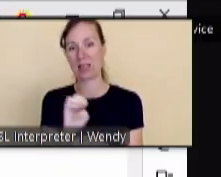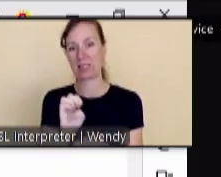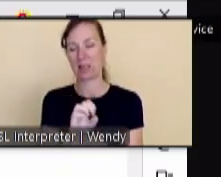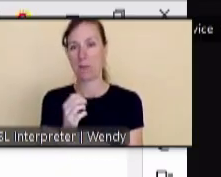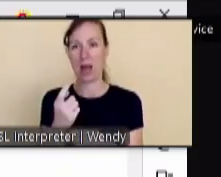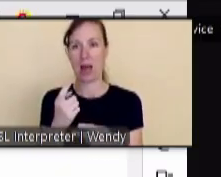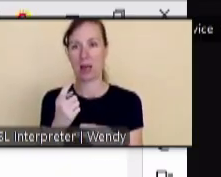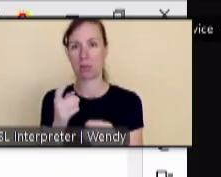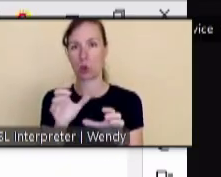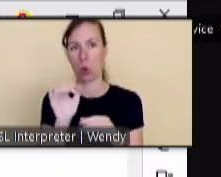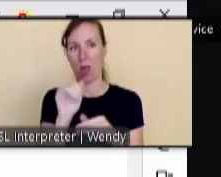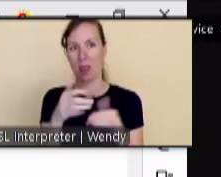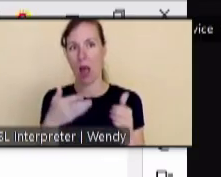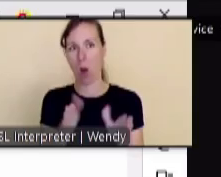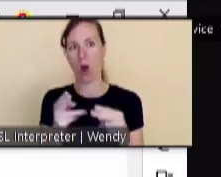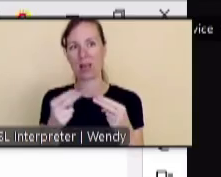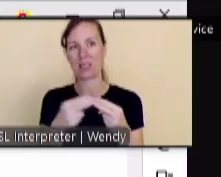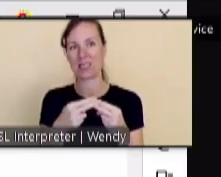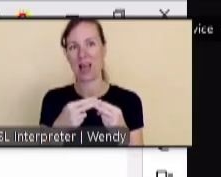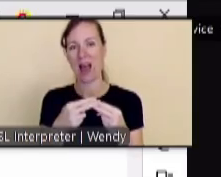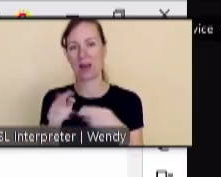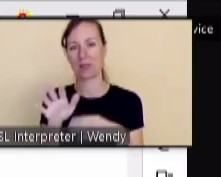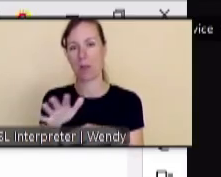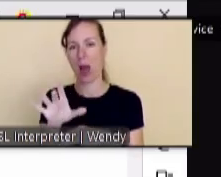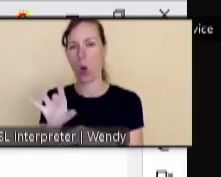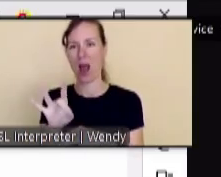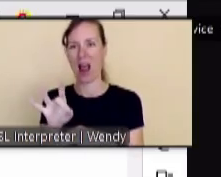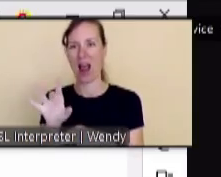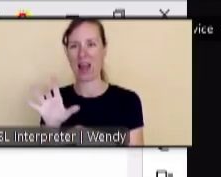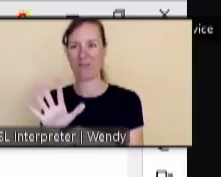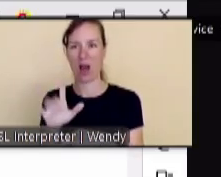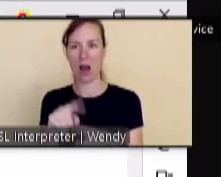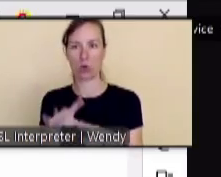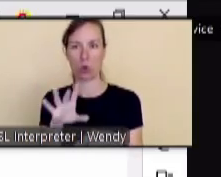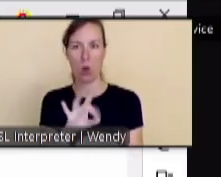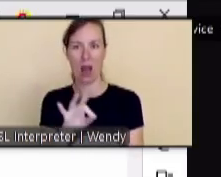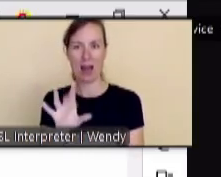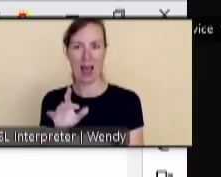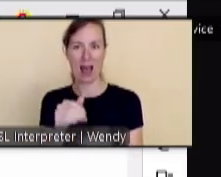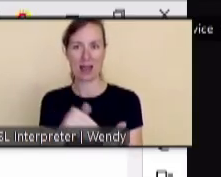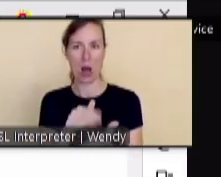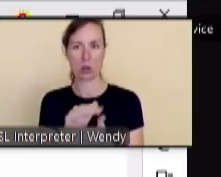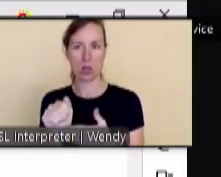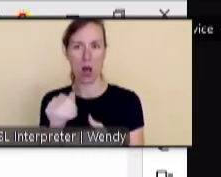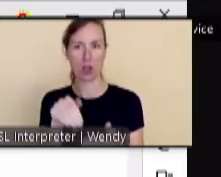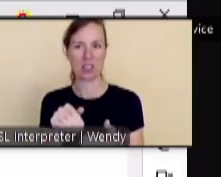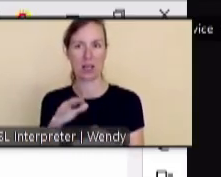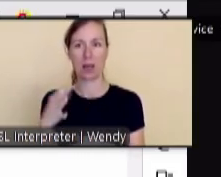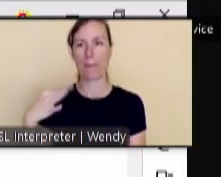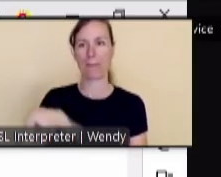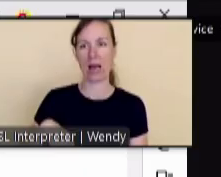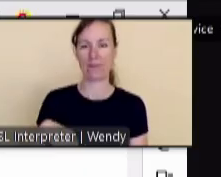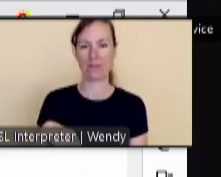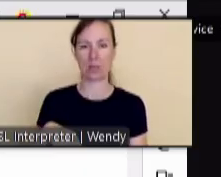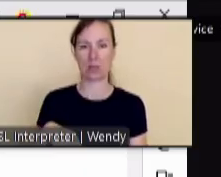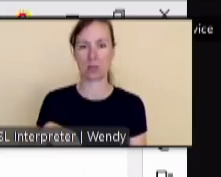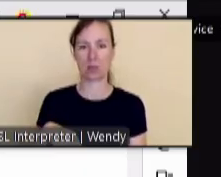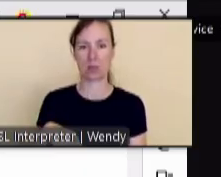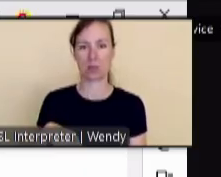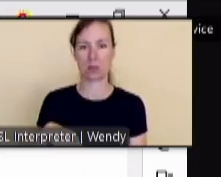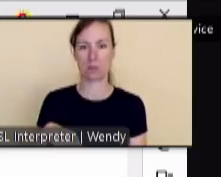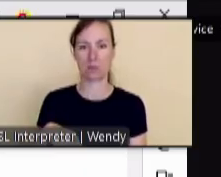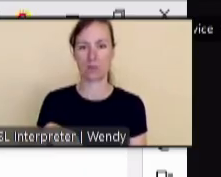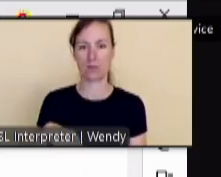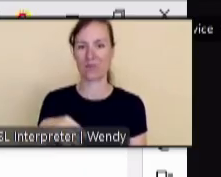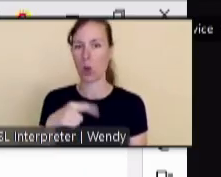88,000. $85,000 to $88,000 in fringe benefits from that. We don't pay payroll taxes, the